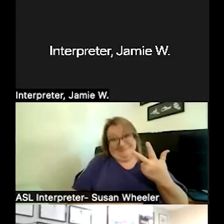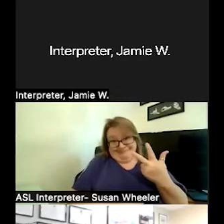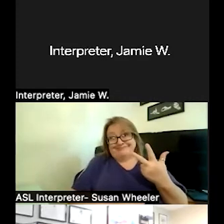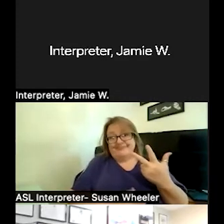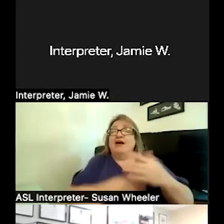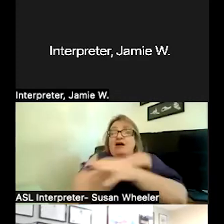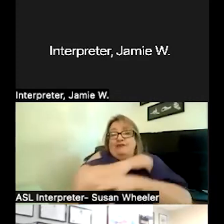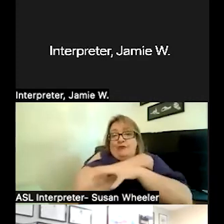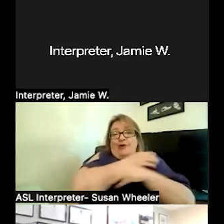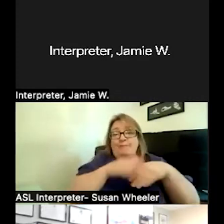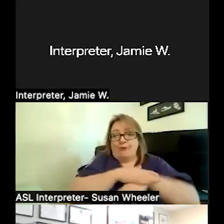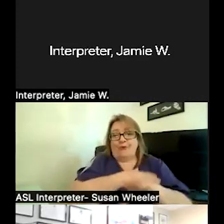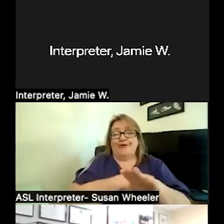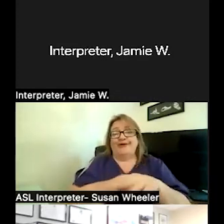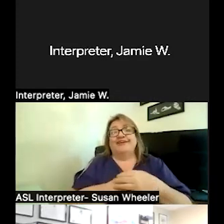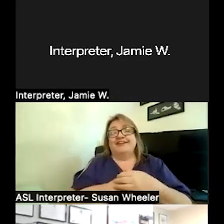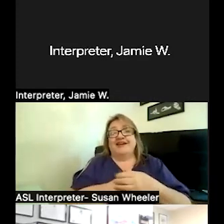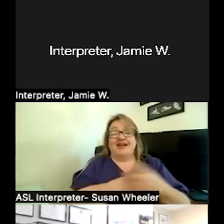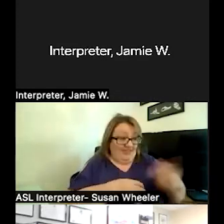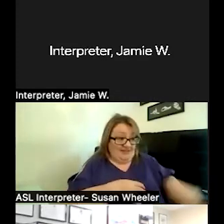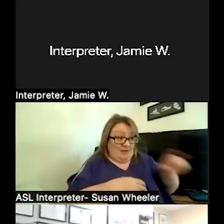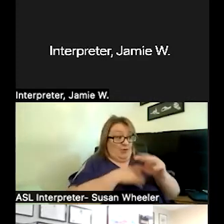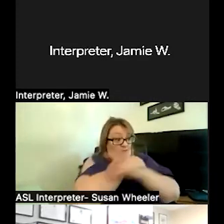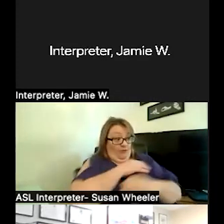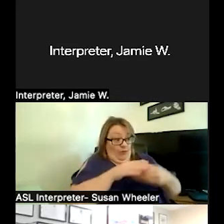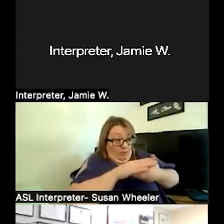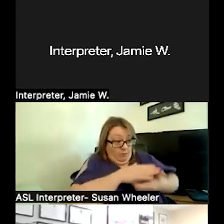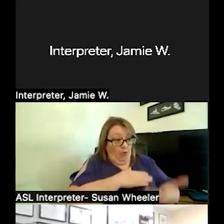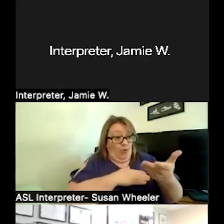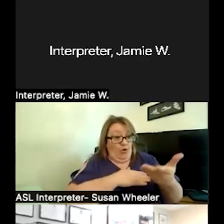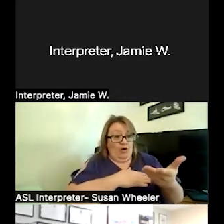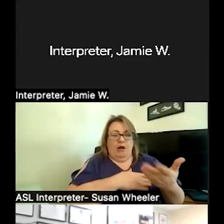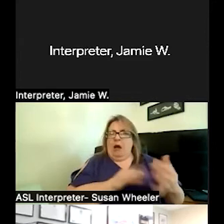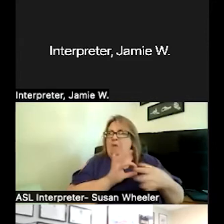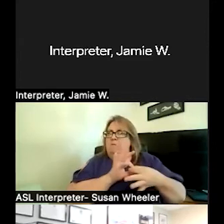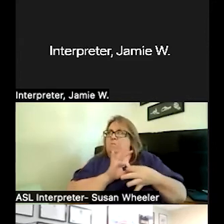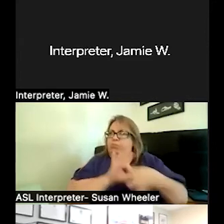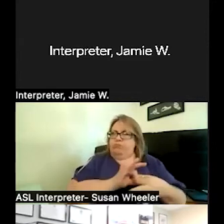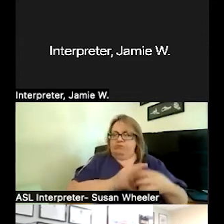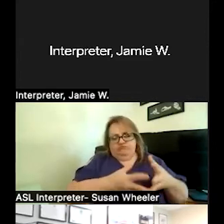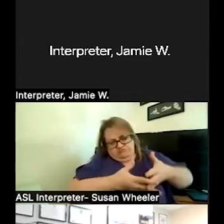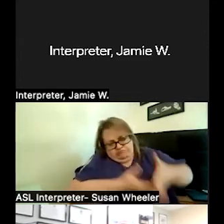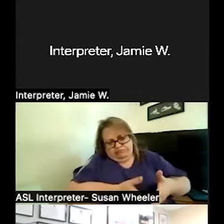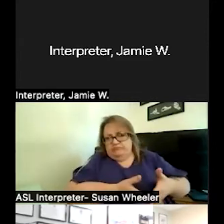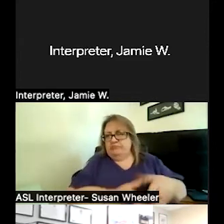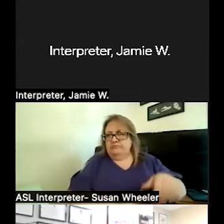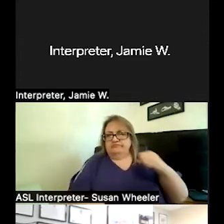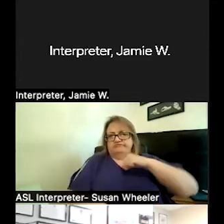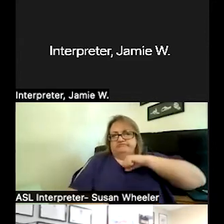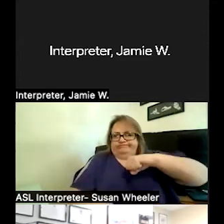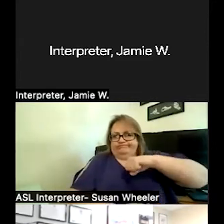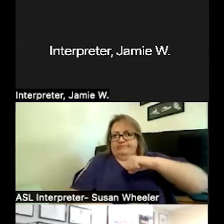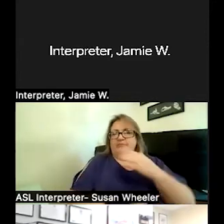born. And those individuals foreign born tend to cling very closely to their to the cultural